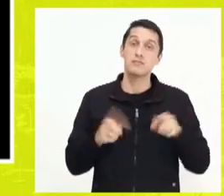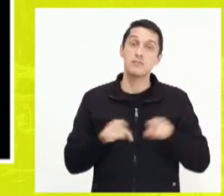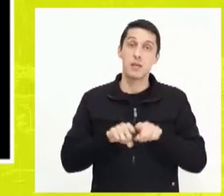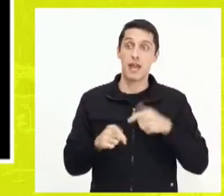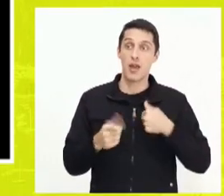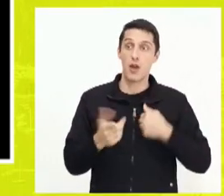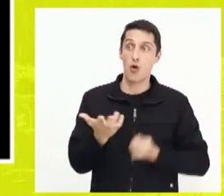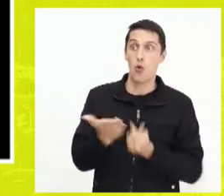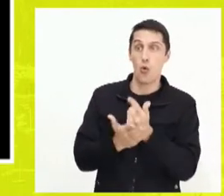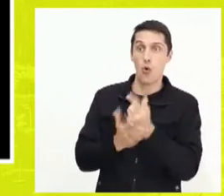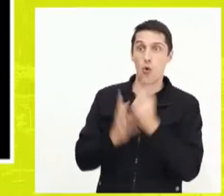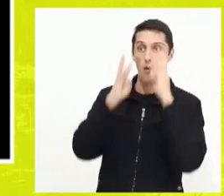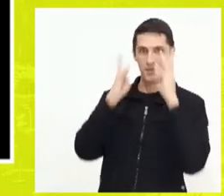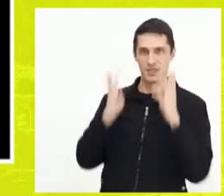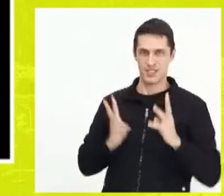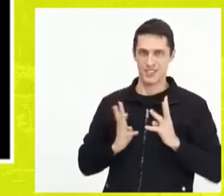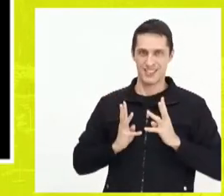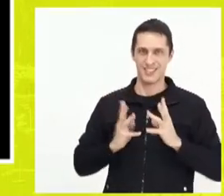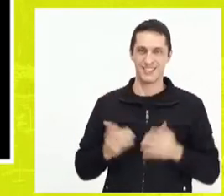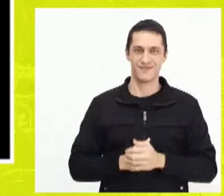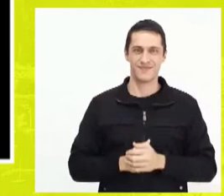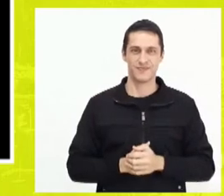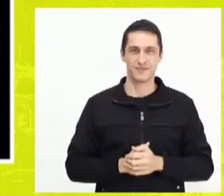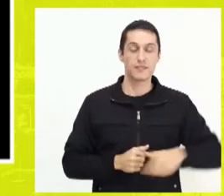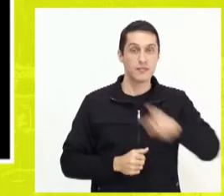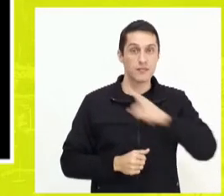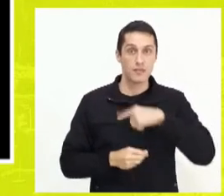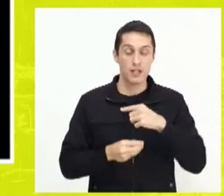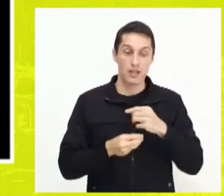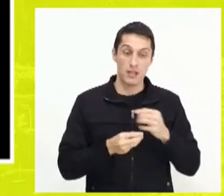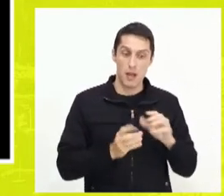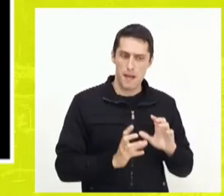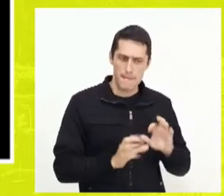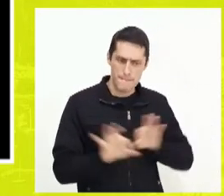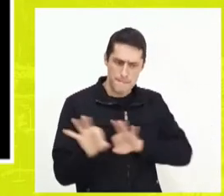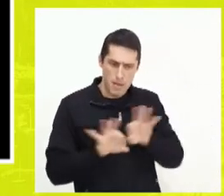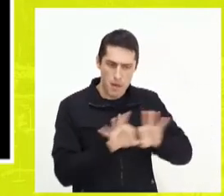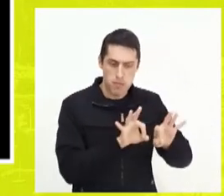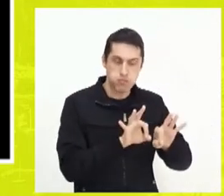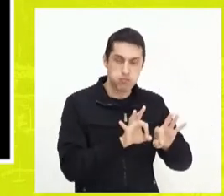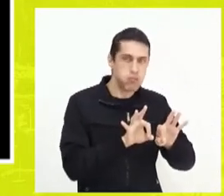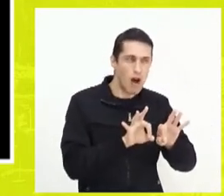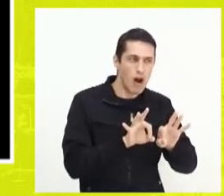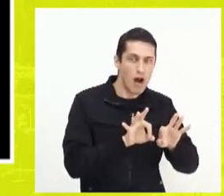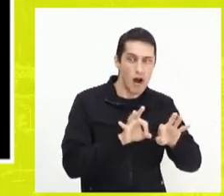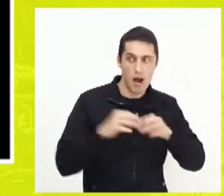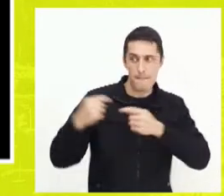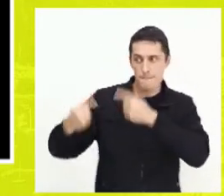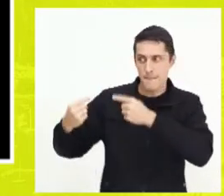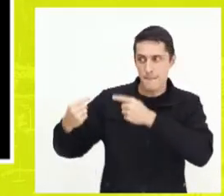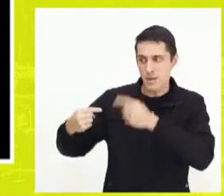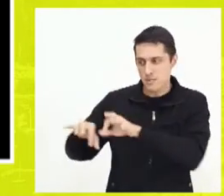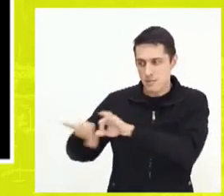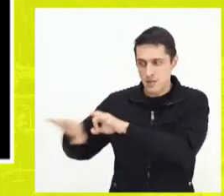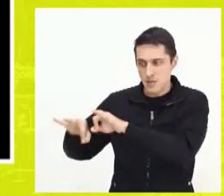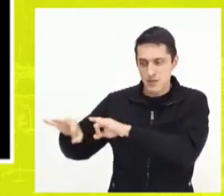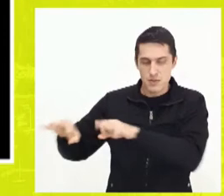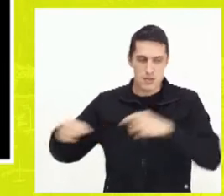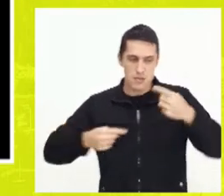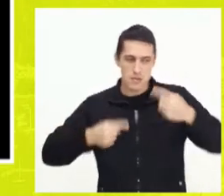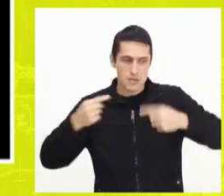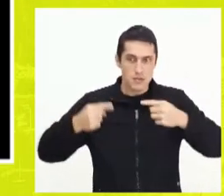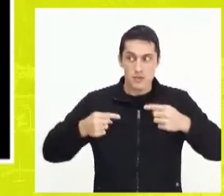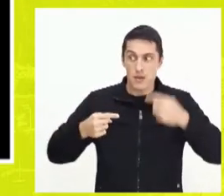attention we sell attention we are disputing attention with the others the platforms